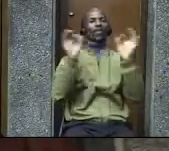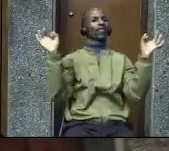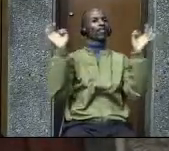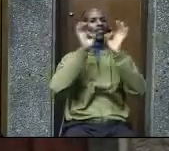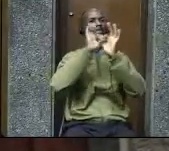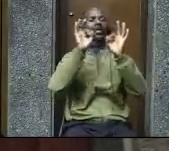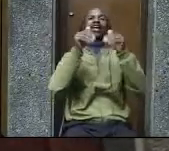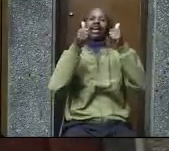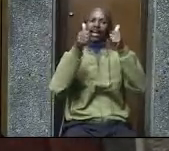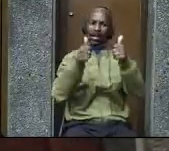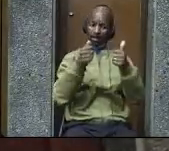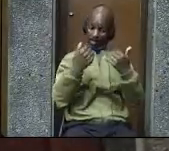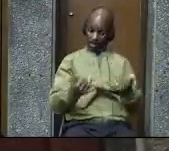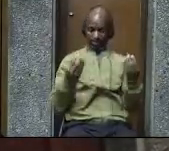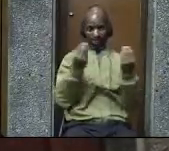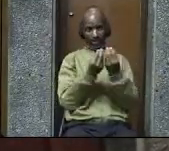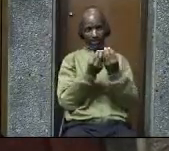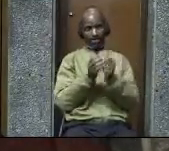So, in a